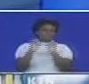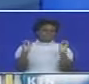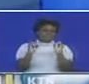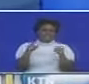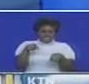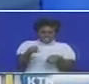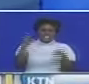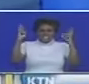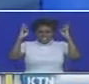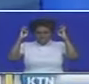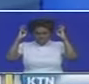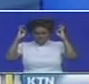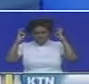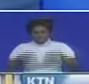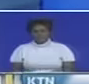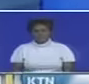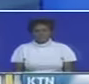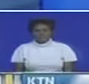over this project.